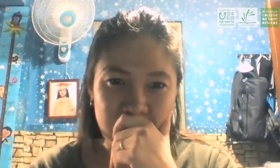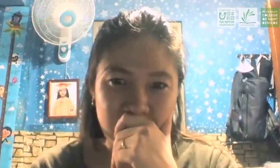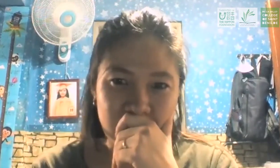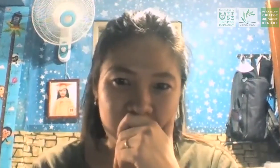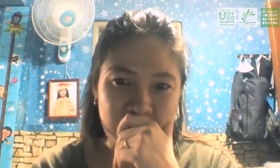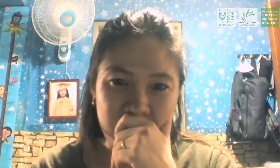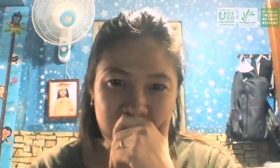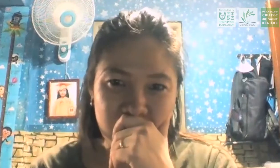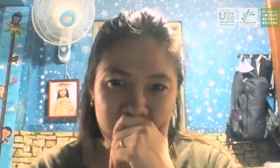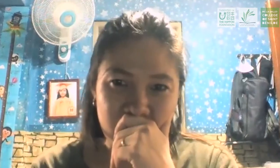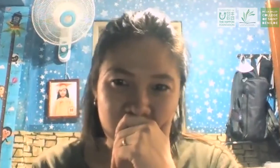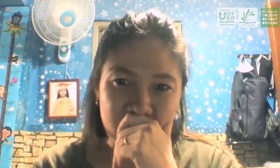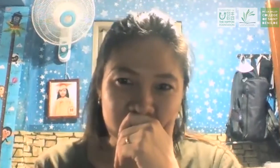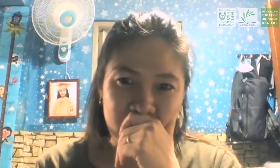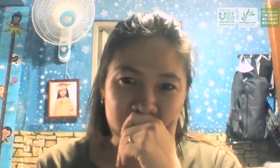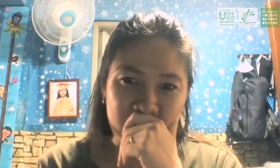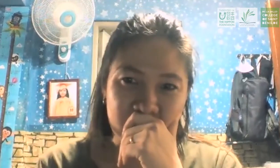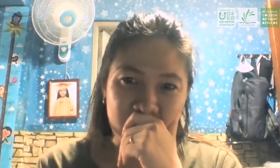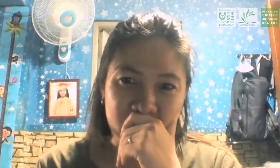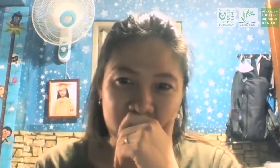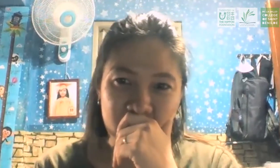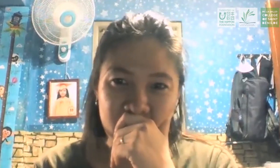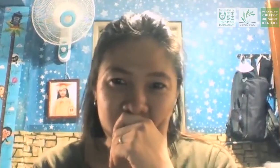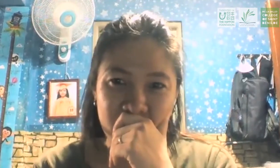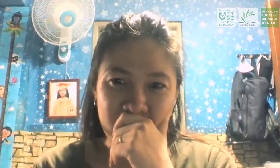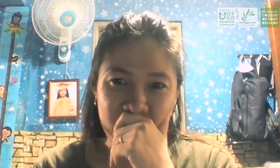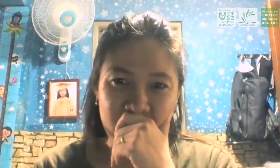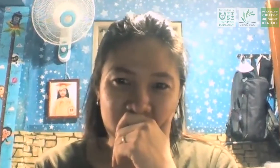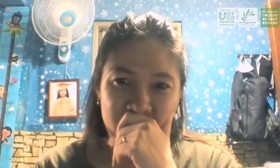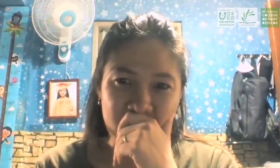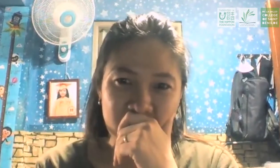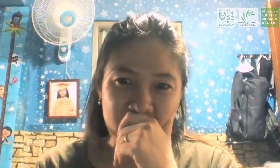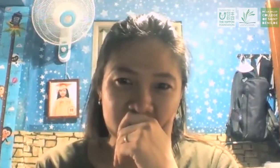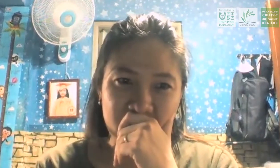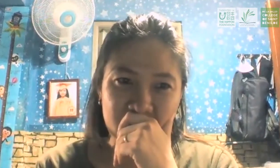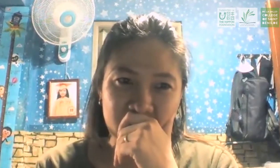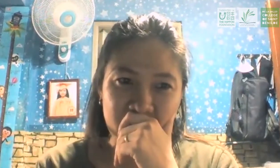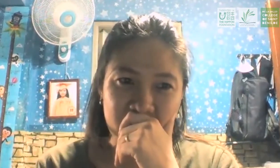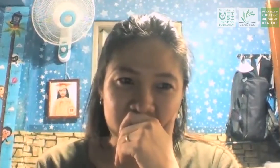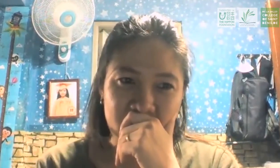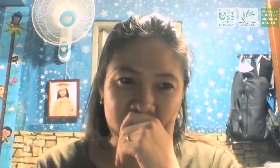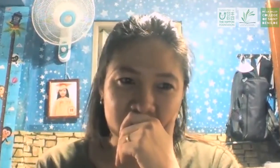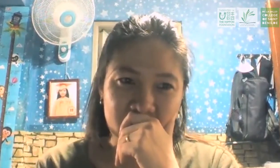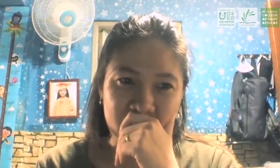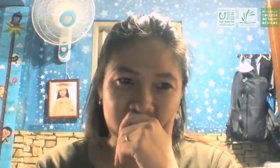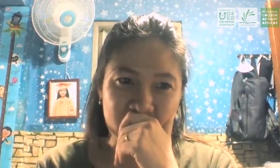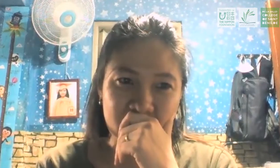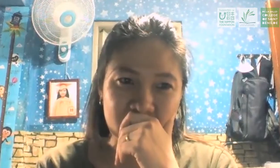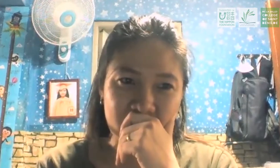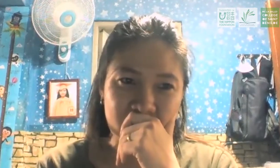She said, I forgot the question. Okay, let me go back.